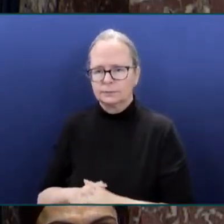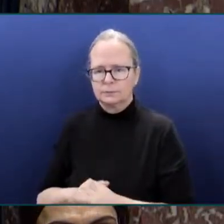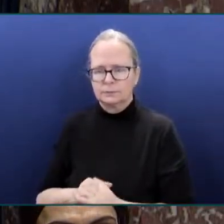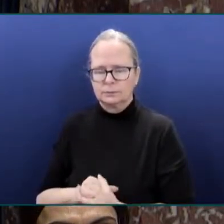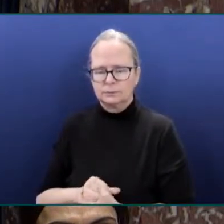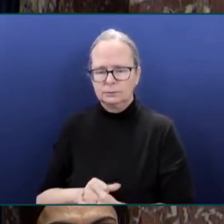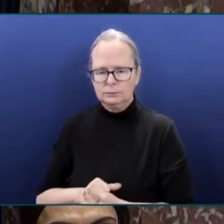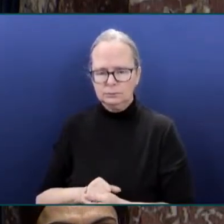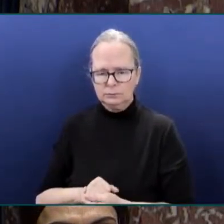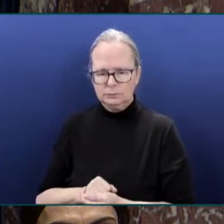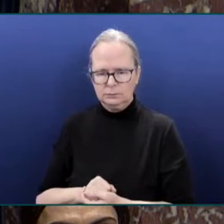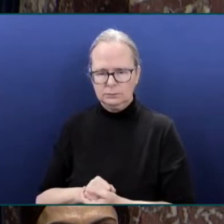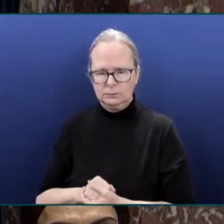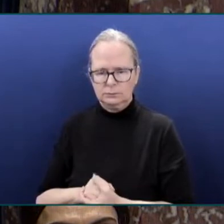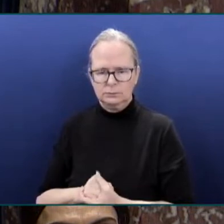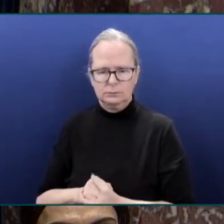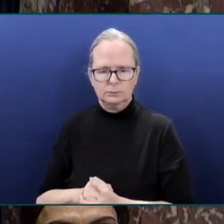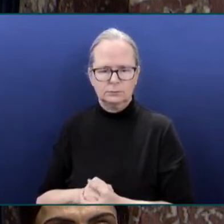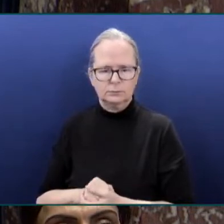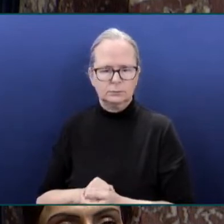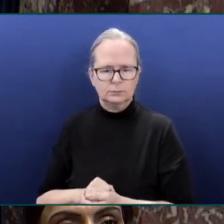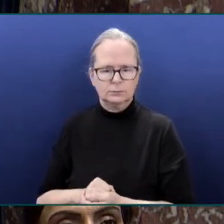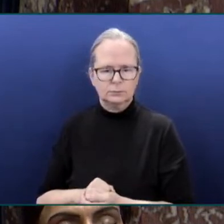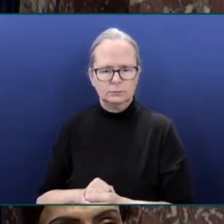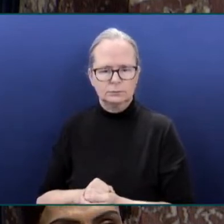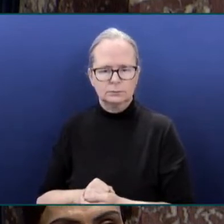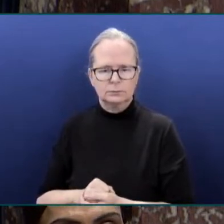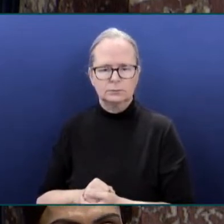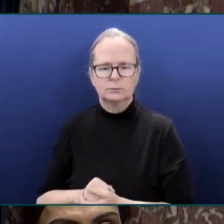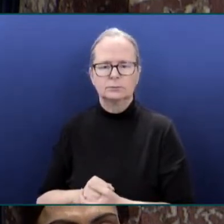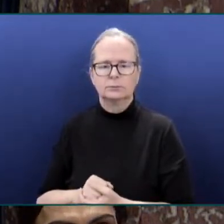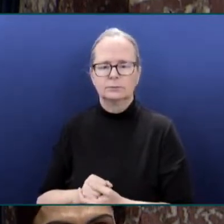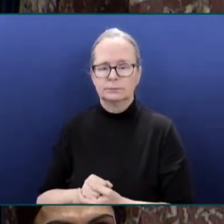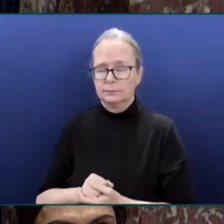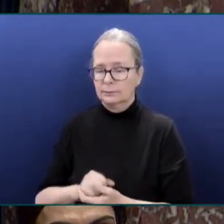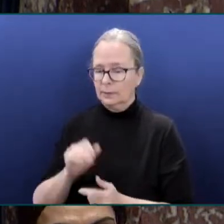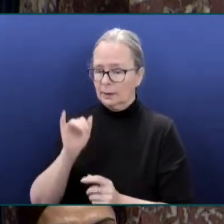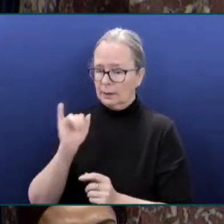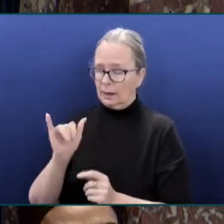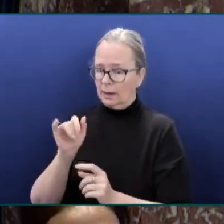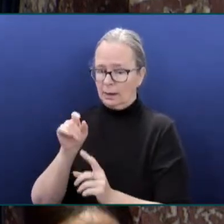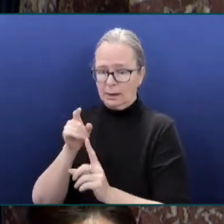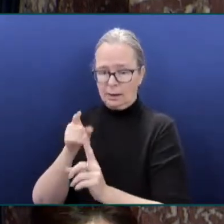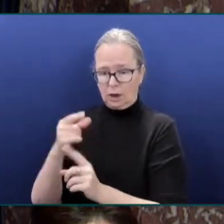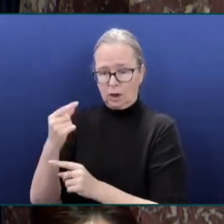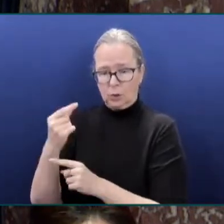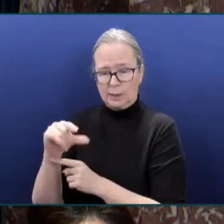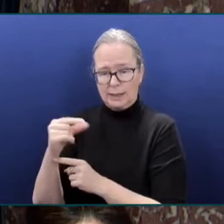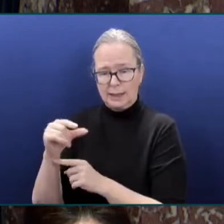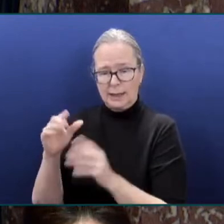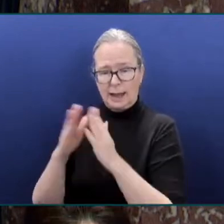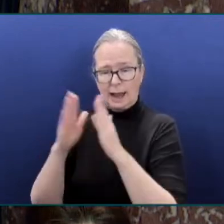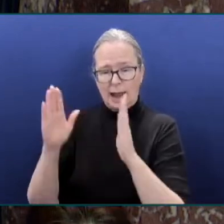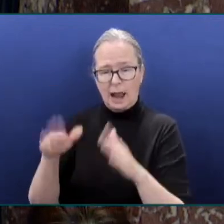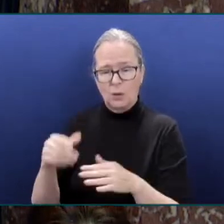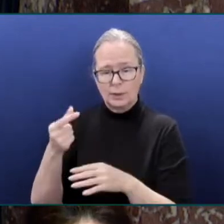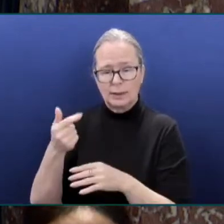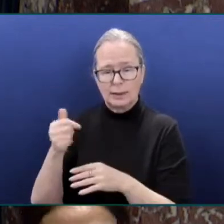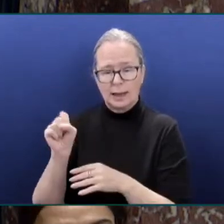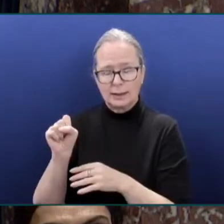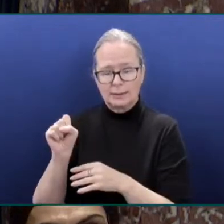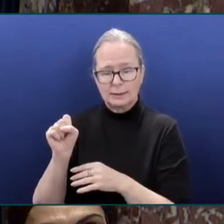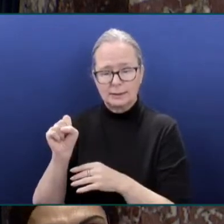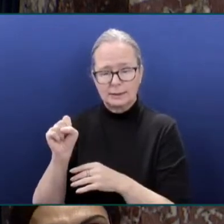greenhouse gas emission source in Canada and the sixth largest in the world. While the government rhetoric